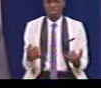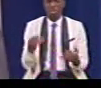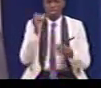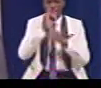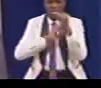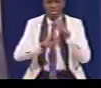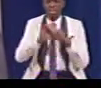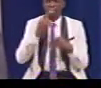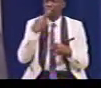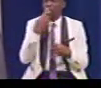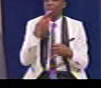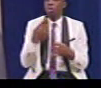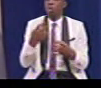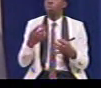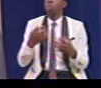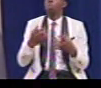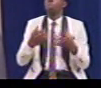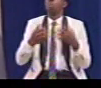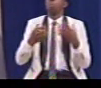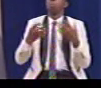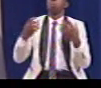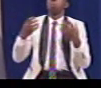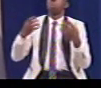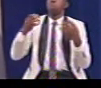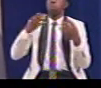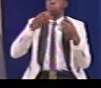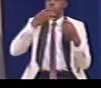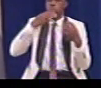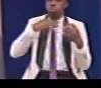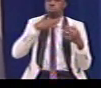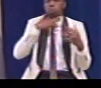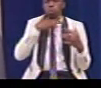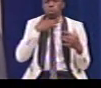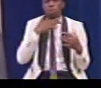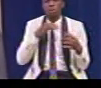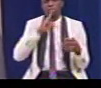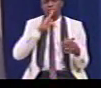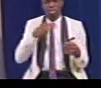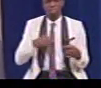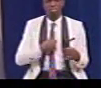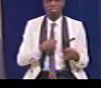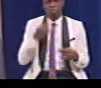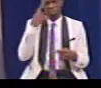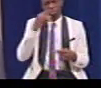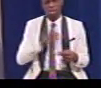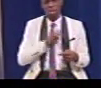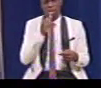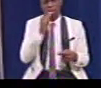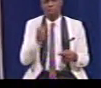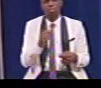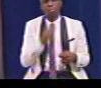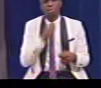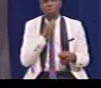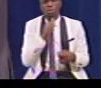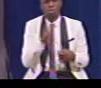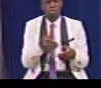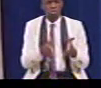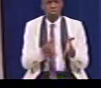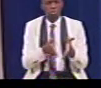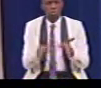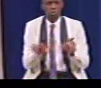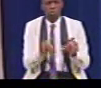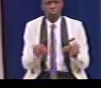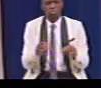for I am undone, because I'm a man of unclean lips, and I dwell in the midst of a people of unclean lips, for